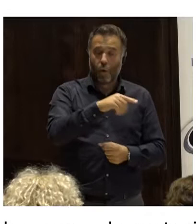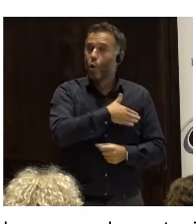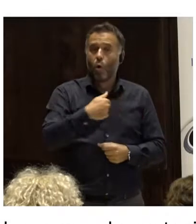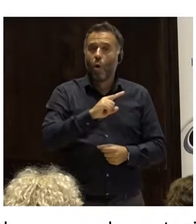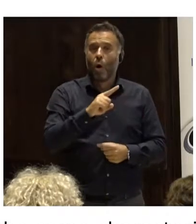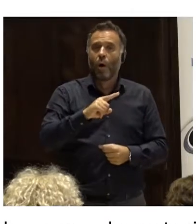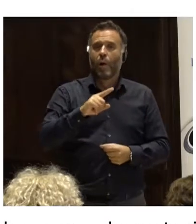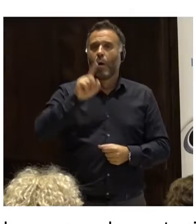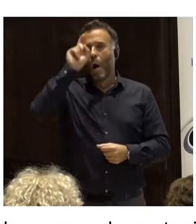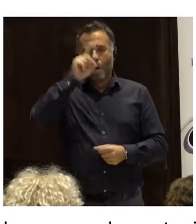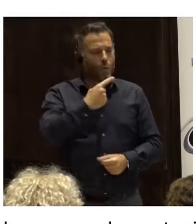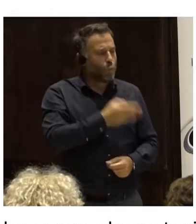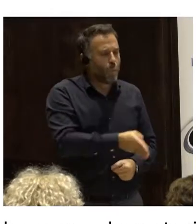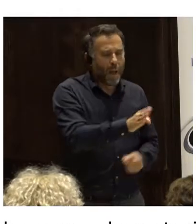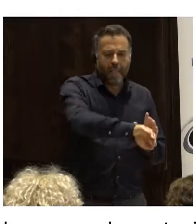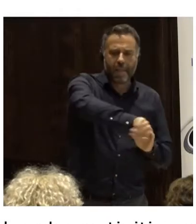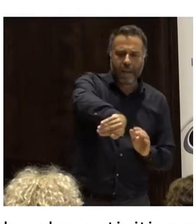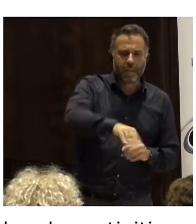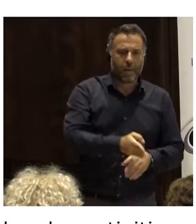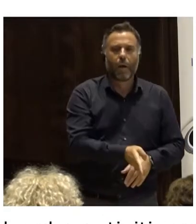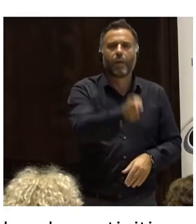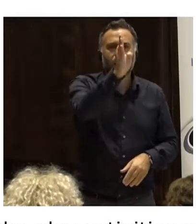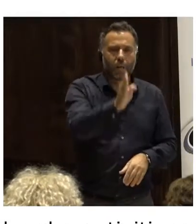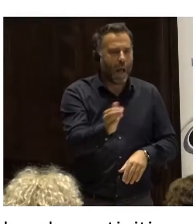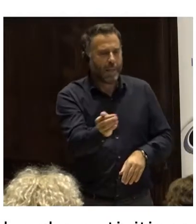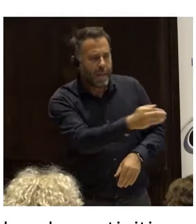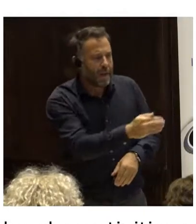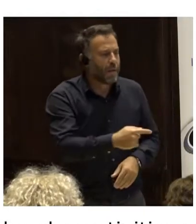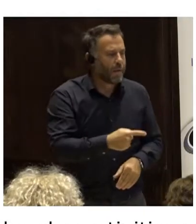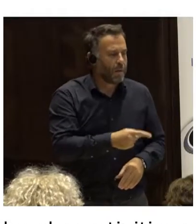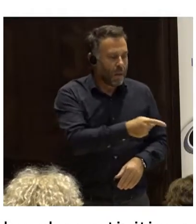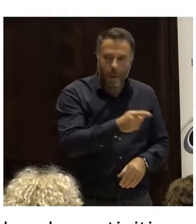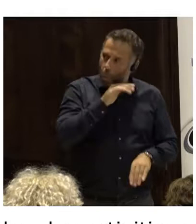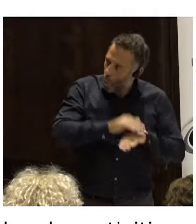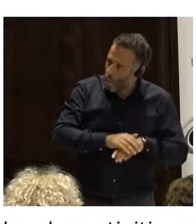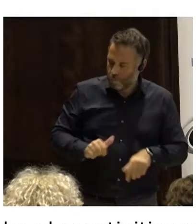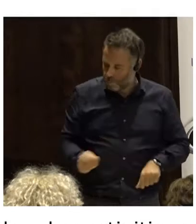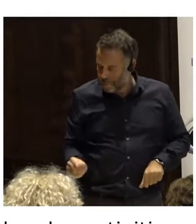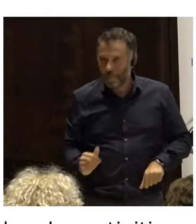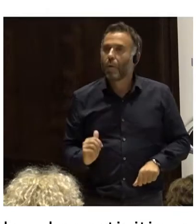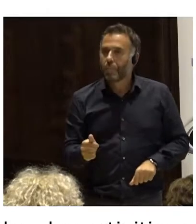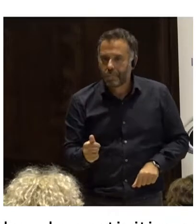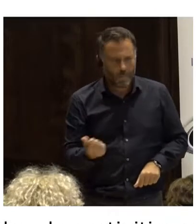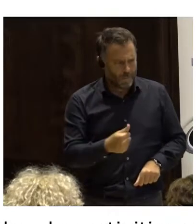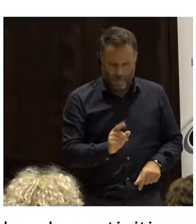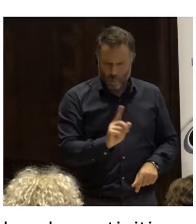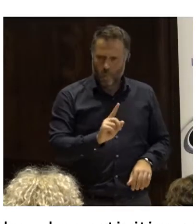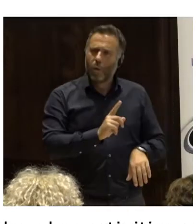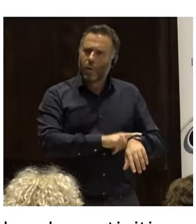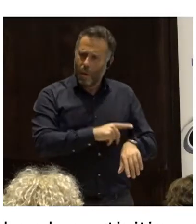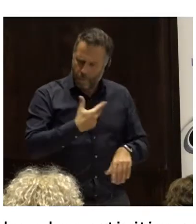right, do this, do that. No, that's they have time to do that if that is